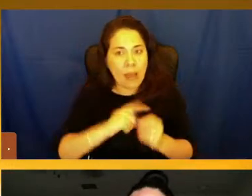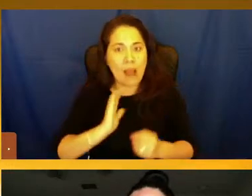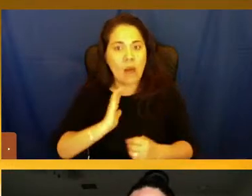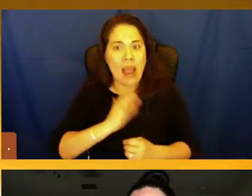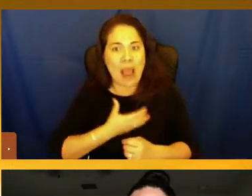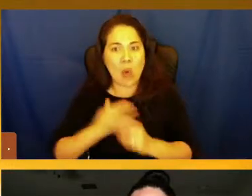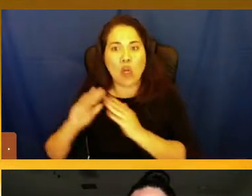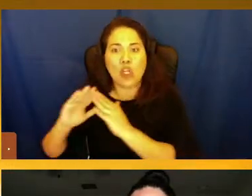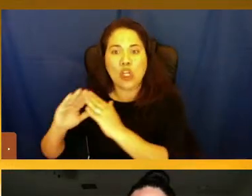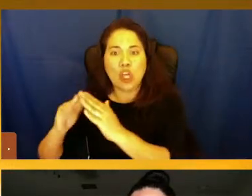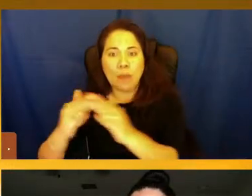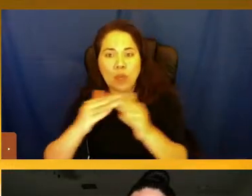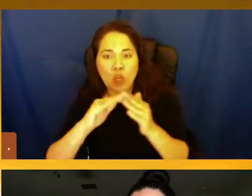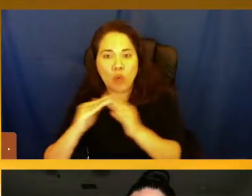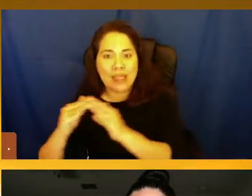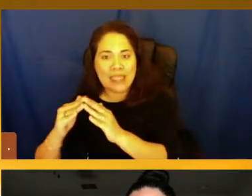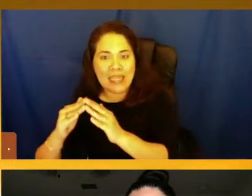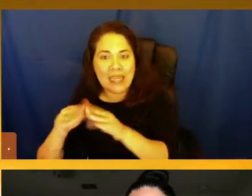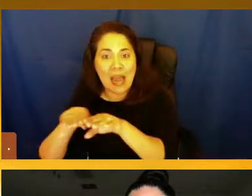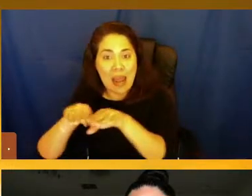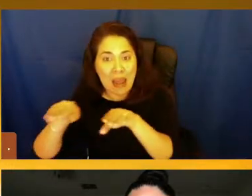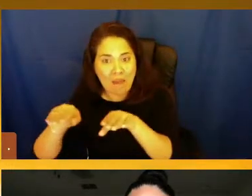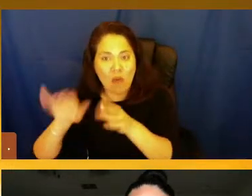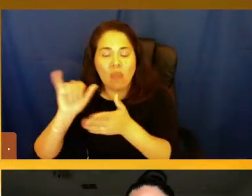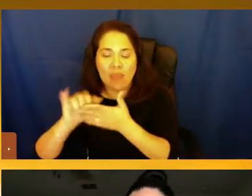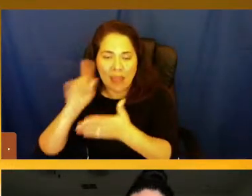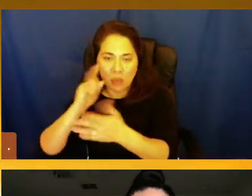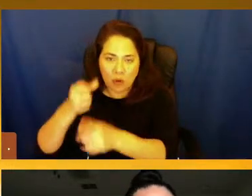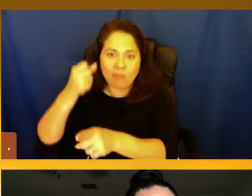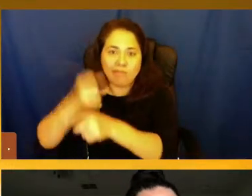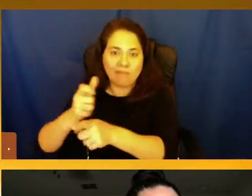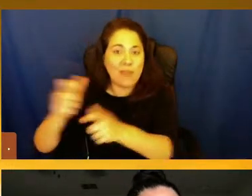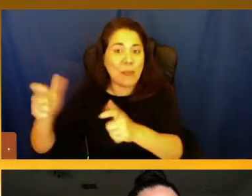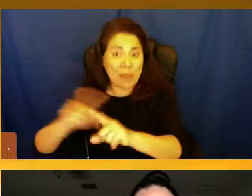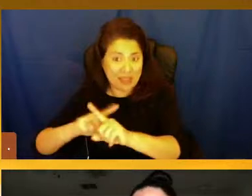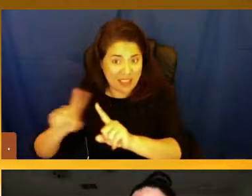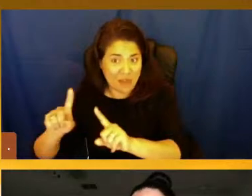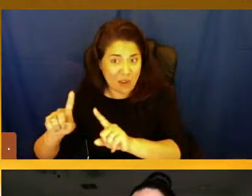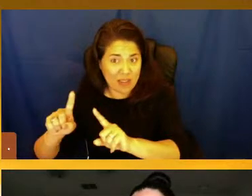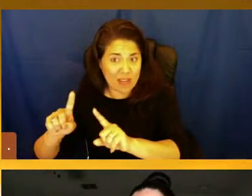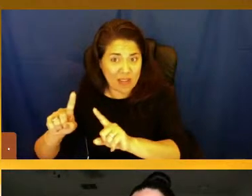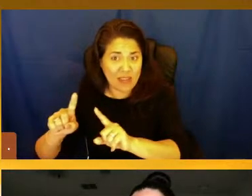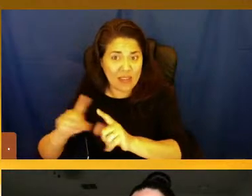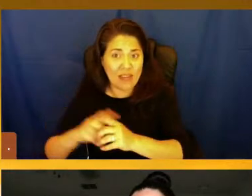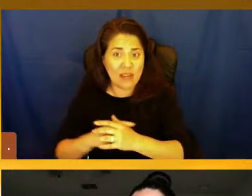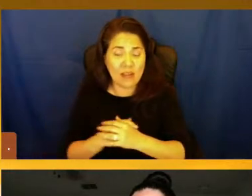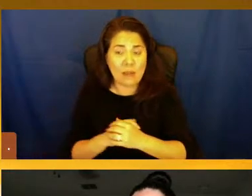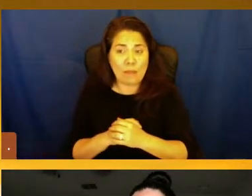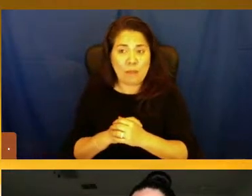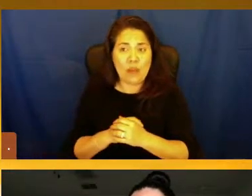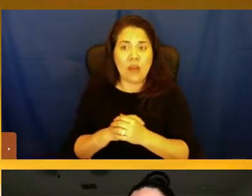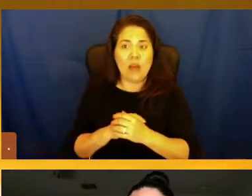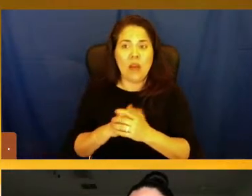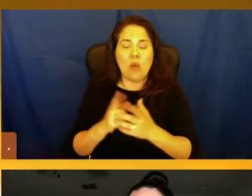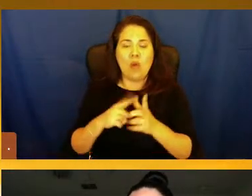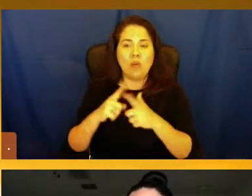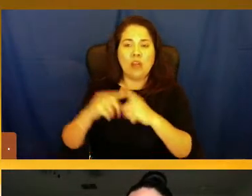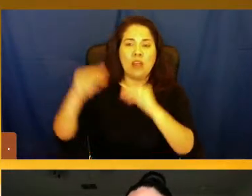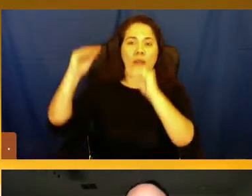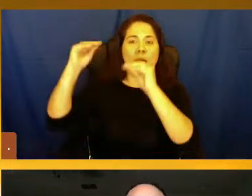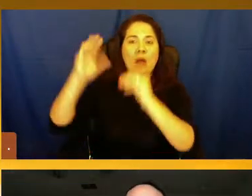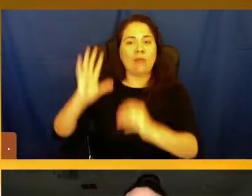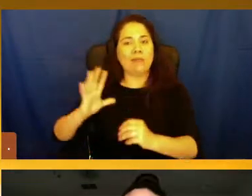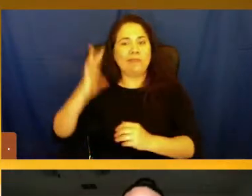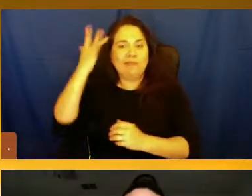community level is where it's really going to make a difference. I mean, the scholarly stuff is